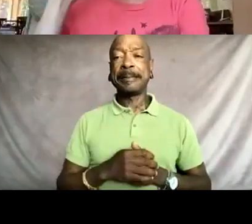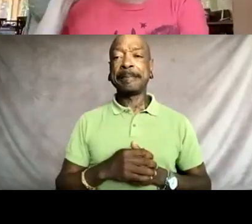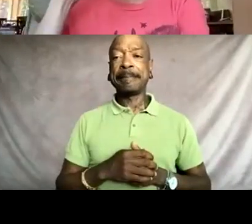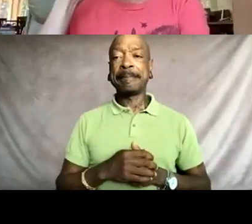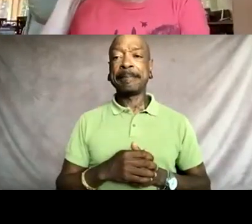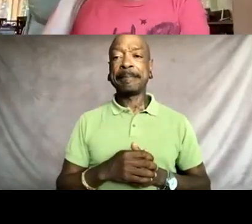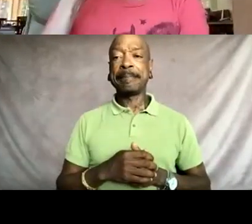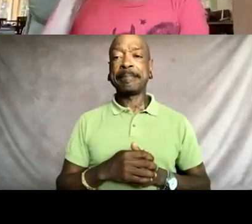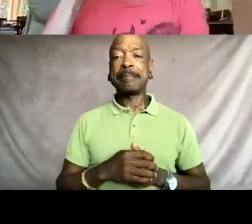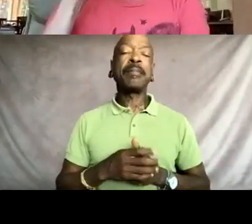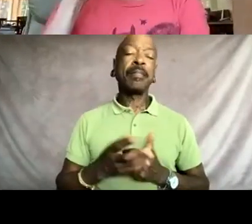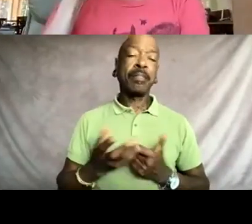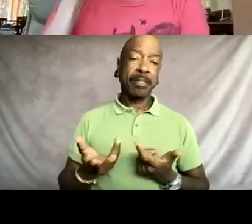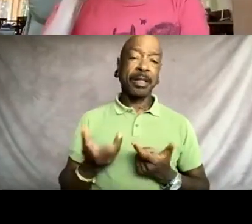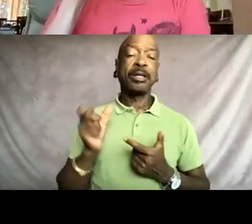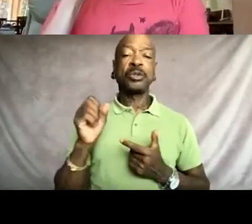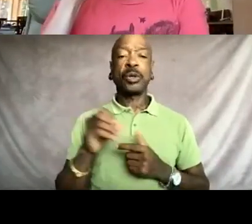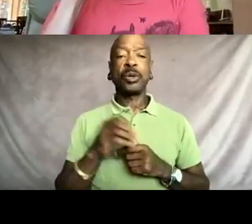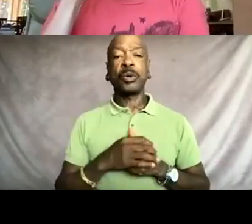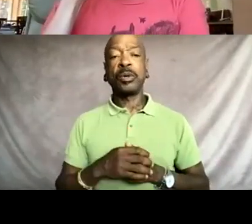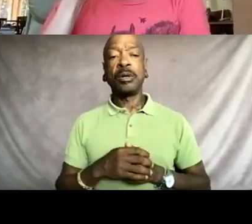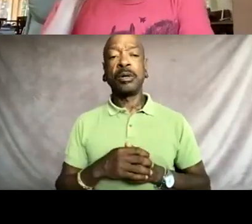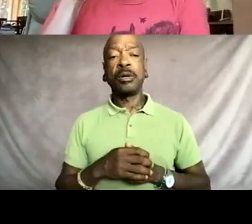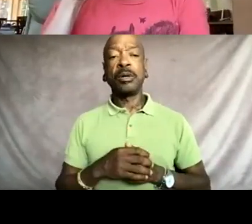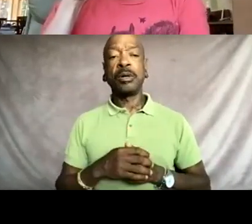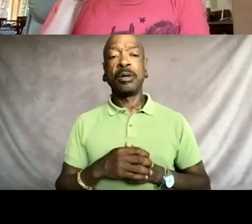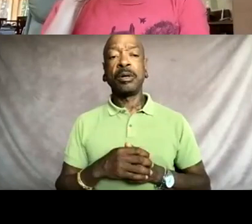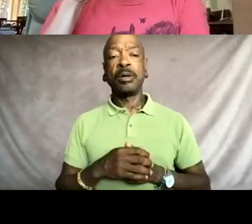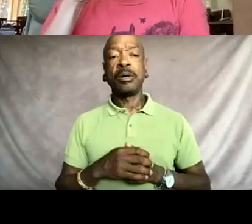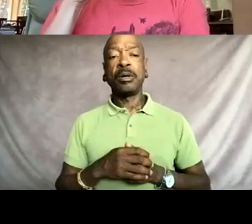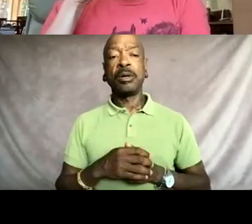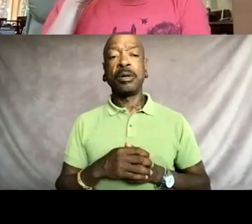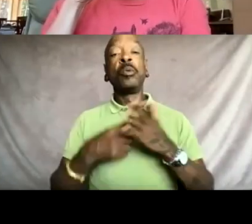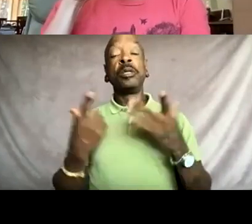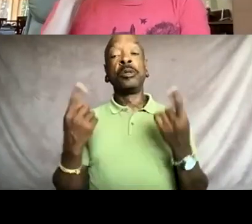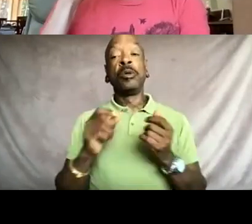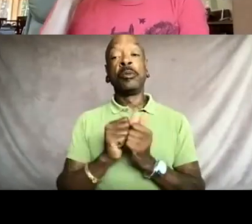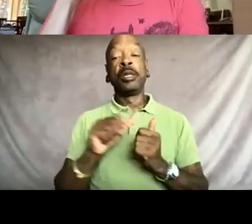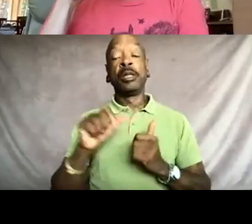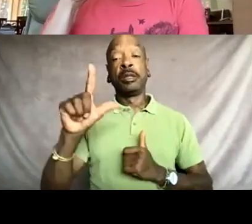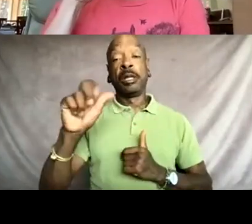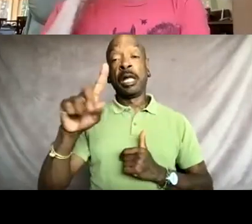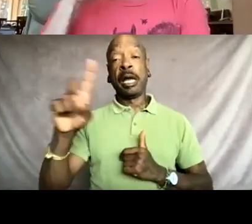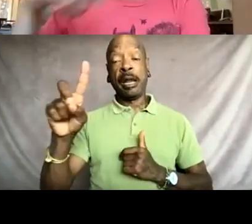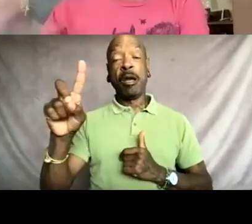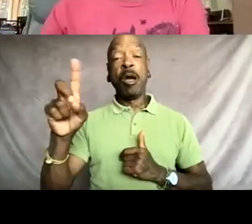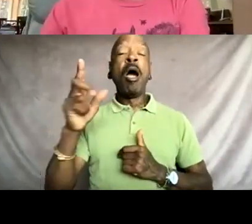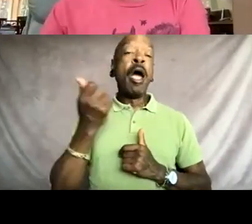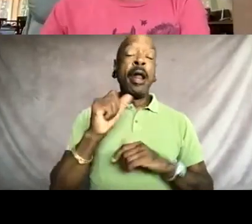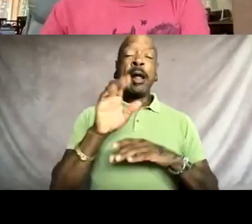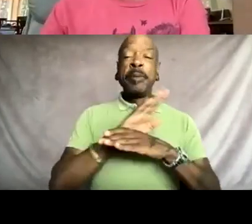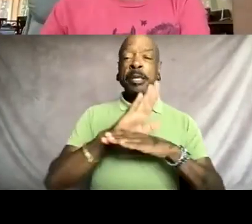regulatory hoops. And so depending on what you're doing with the land or any enterprise on it, being